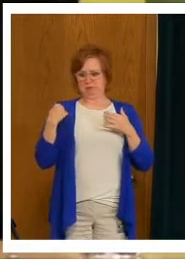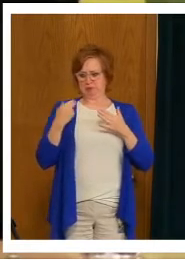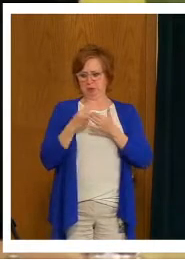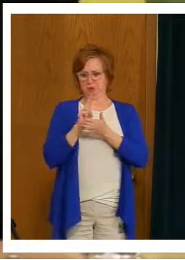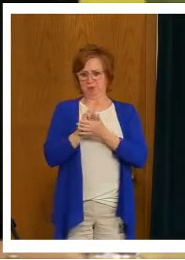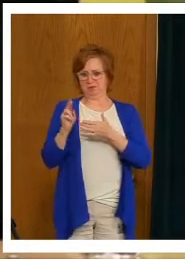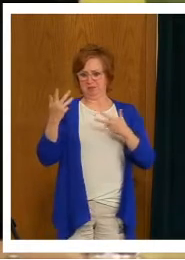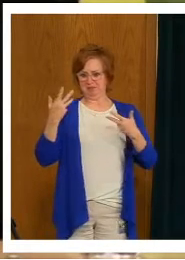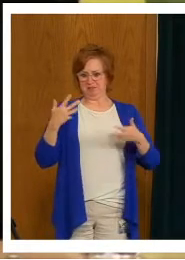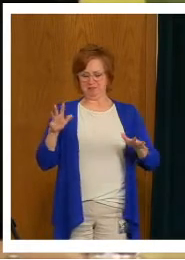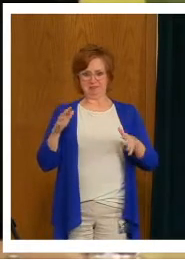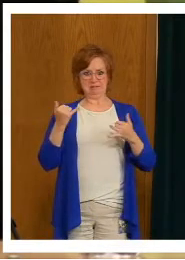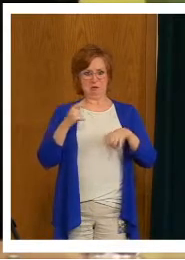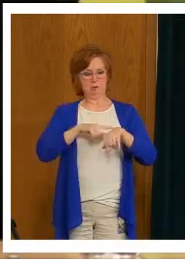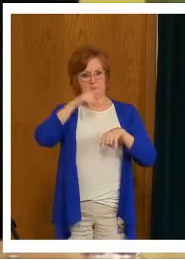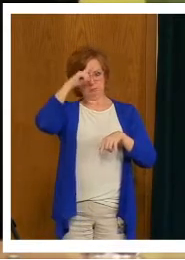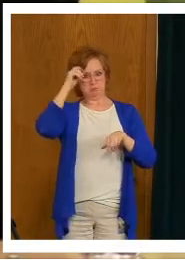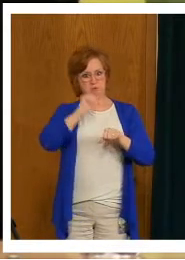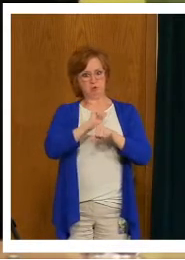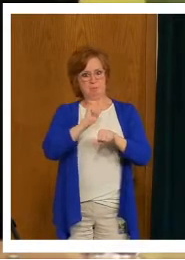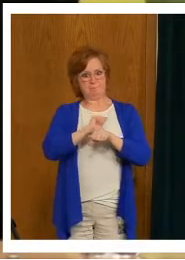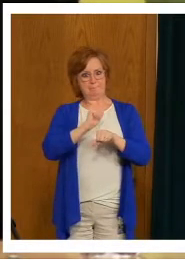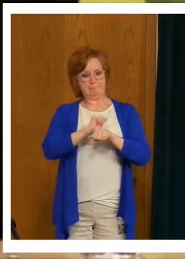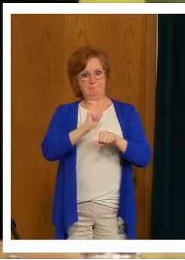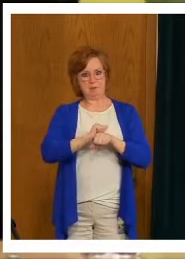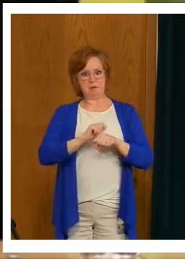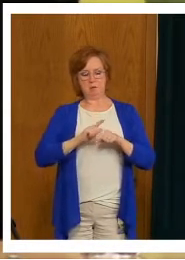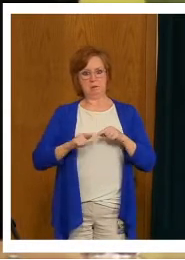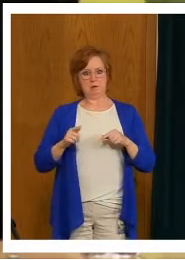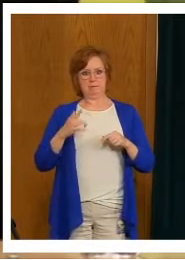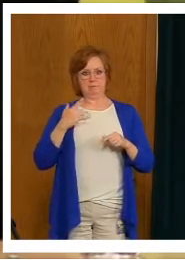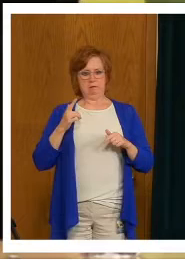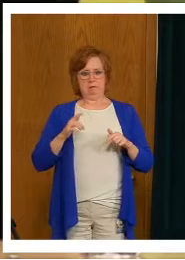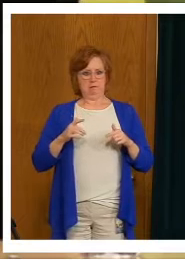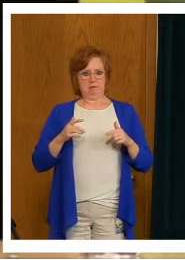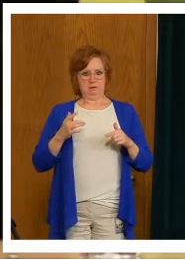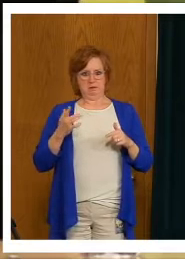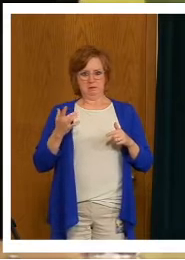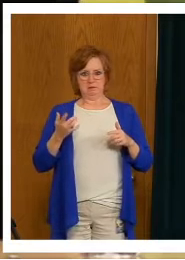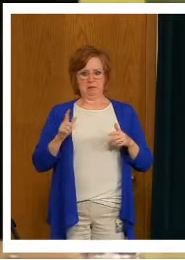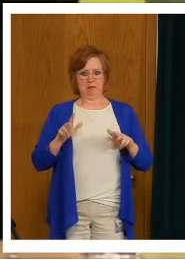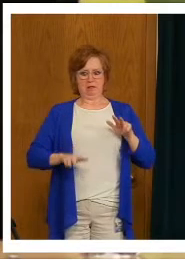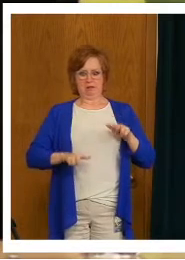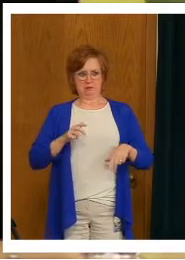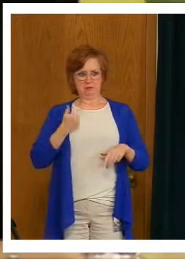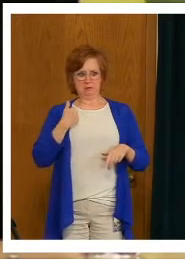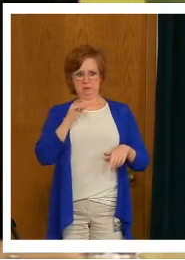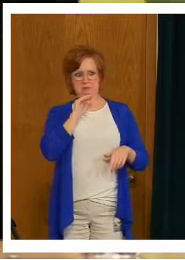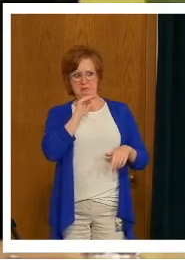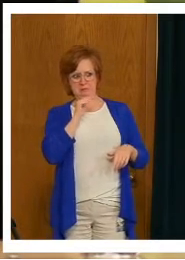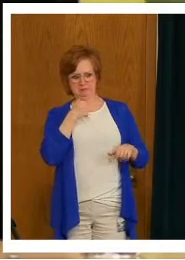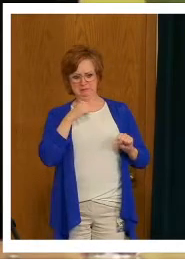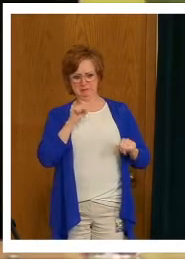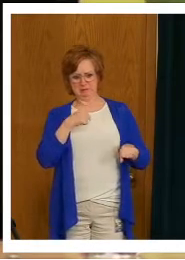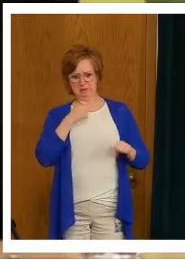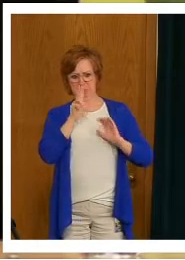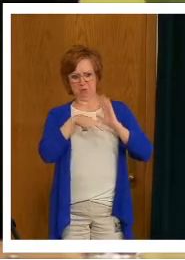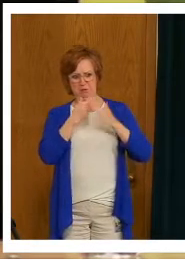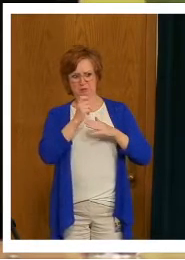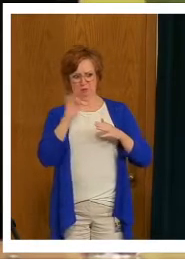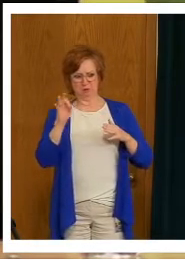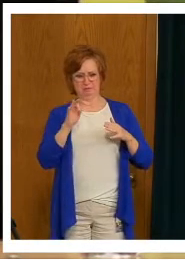their boss or their employer for time off for those 3 hours to get vaccinated. So I would hope and I would ask that all employers